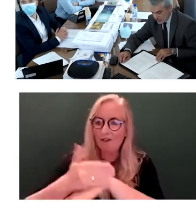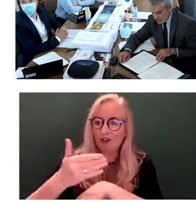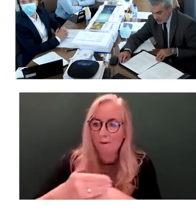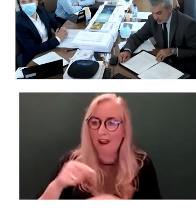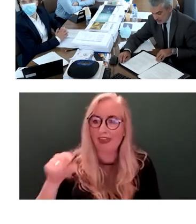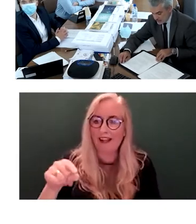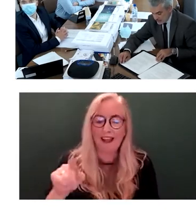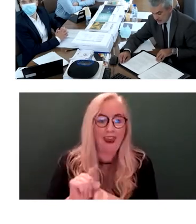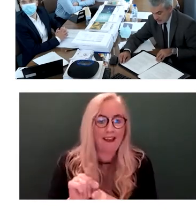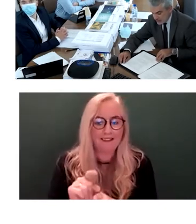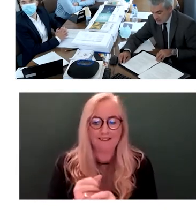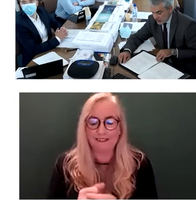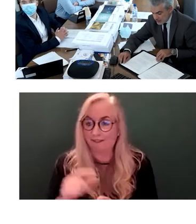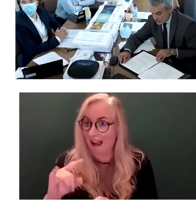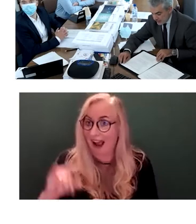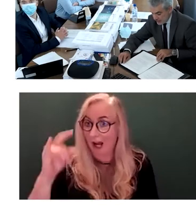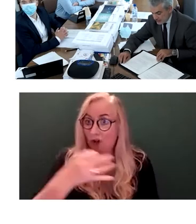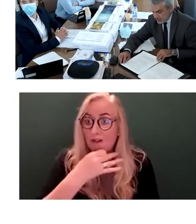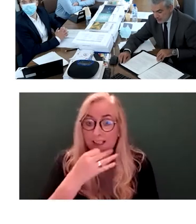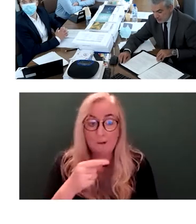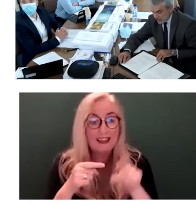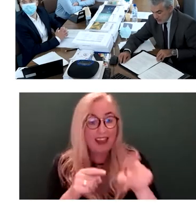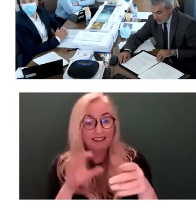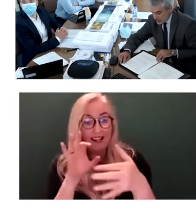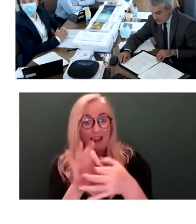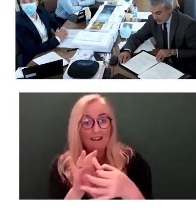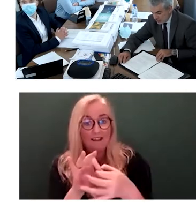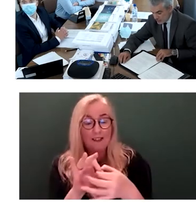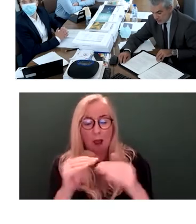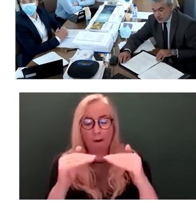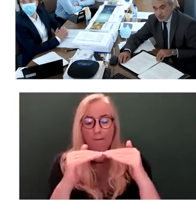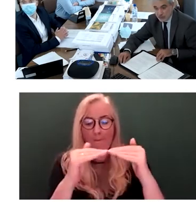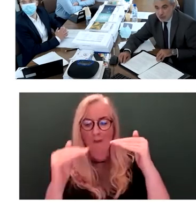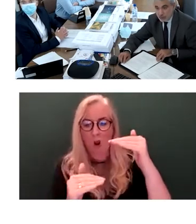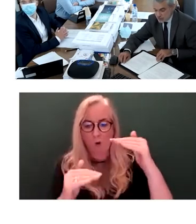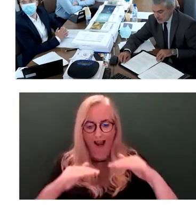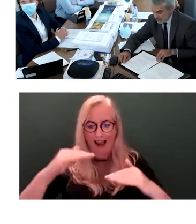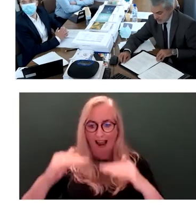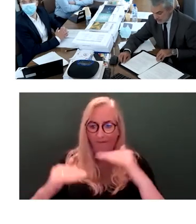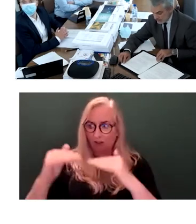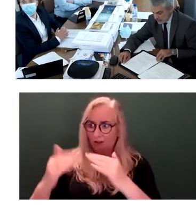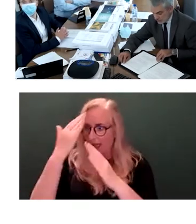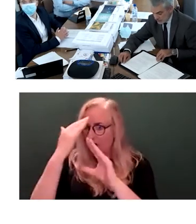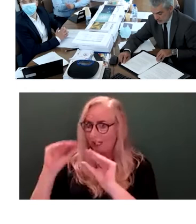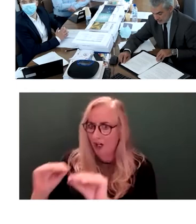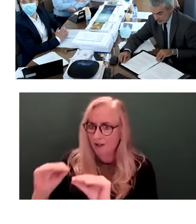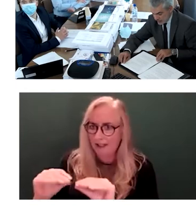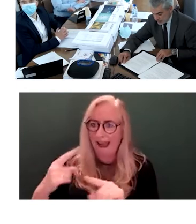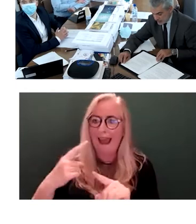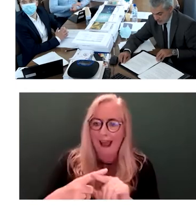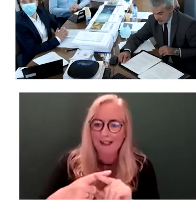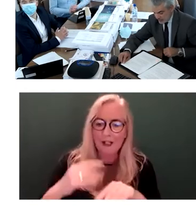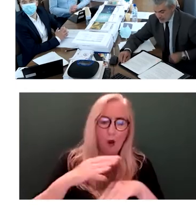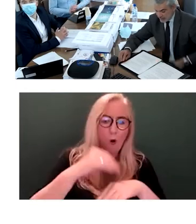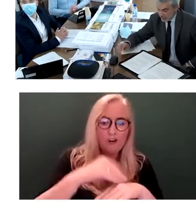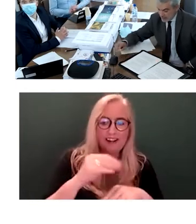risk of being automated. This is related to the below average level of education, but also to some extent, the older average